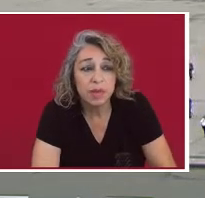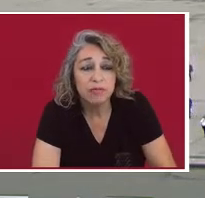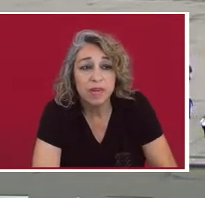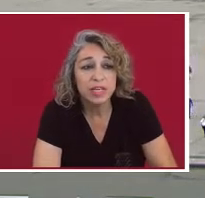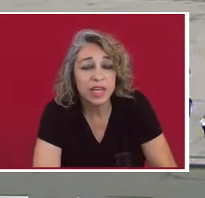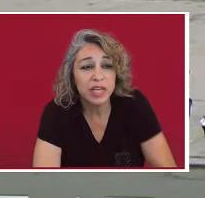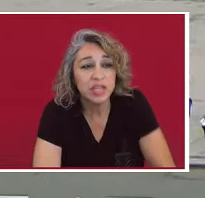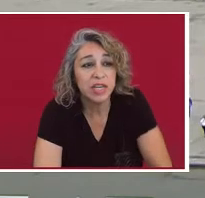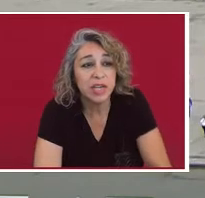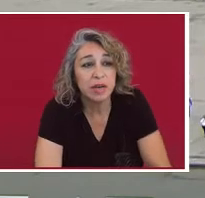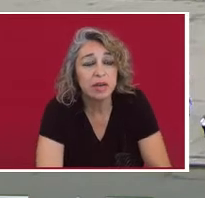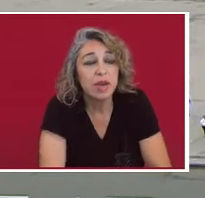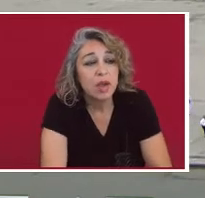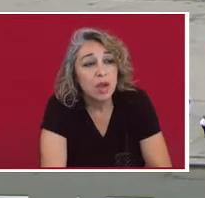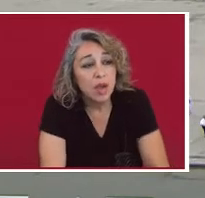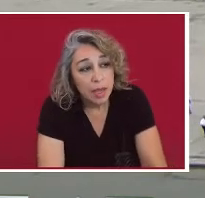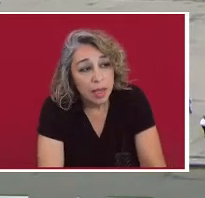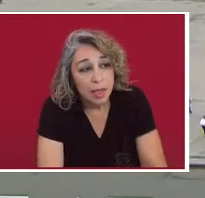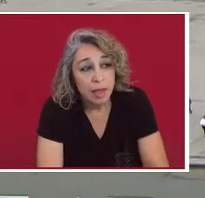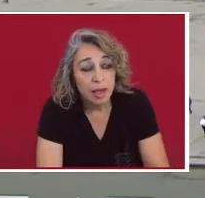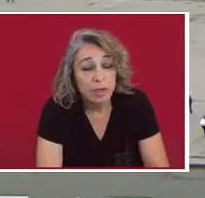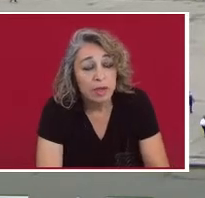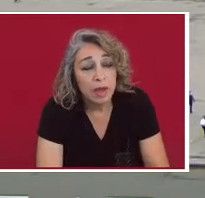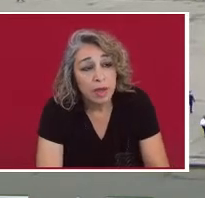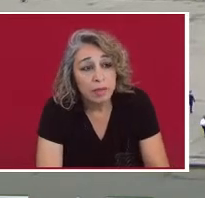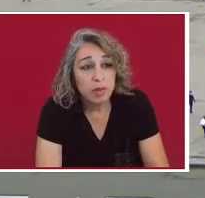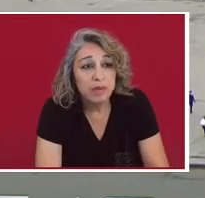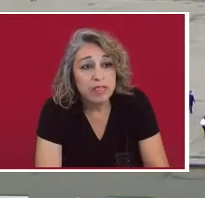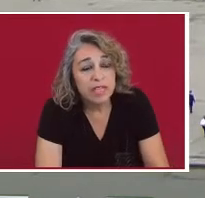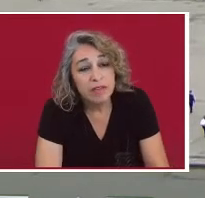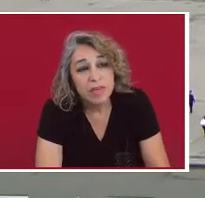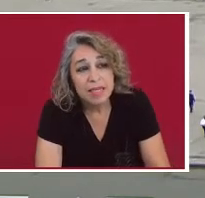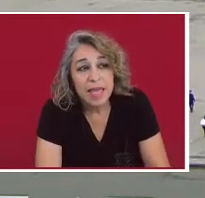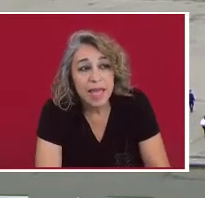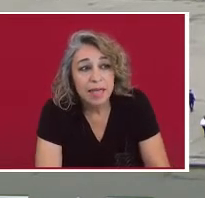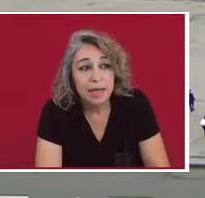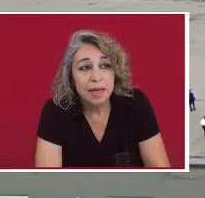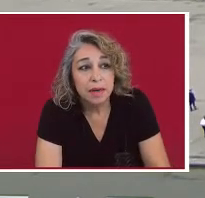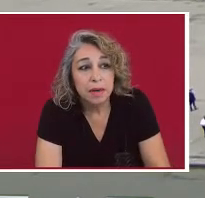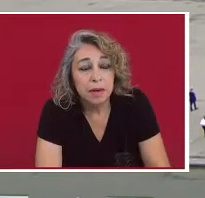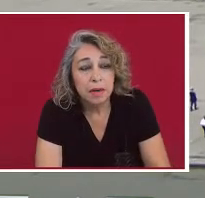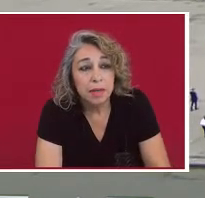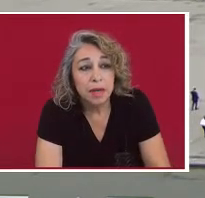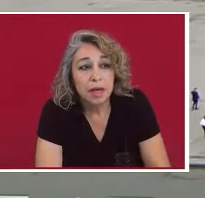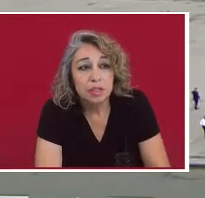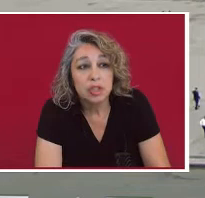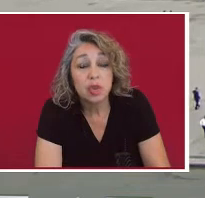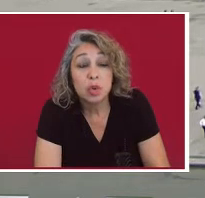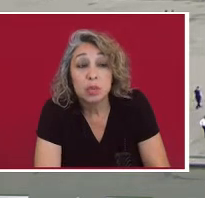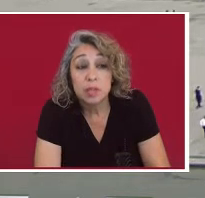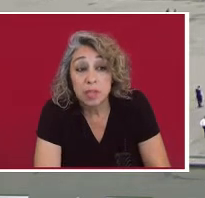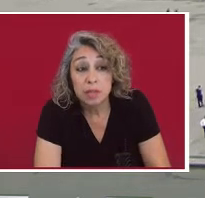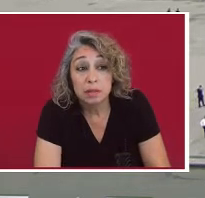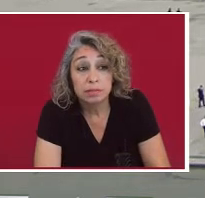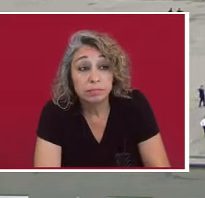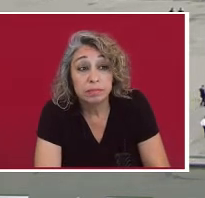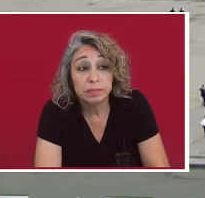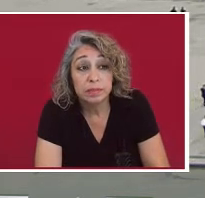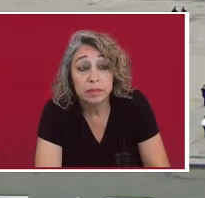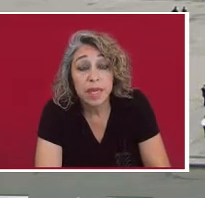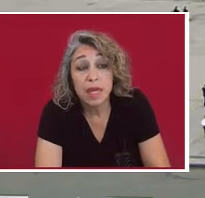would be a free education now. The previous governments had sold